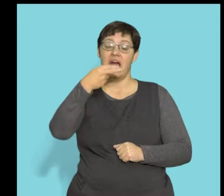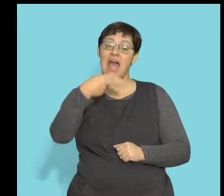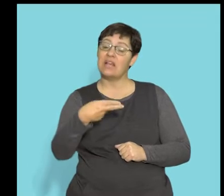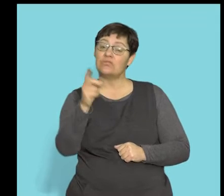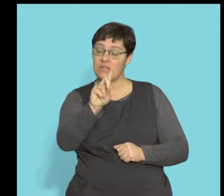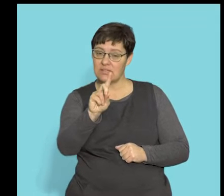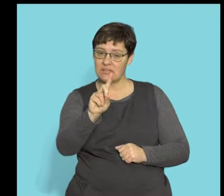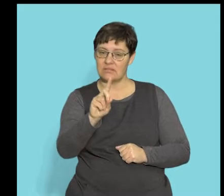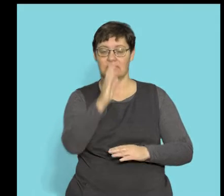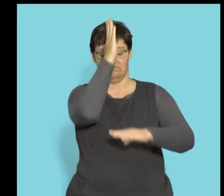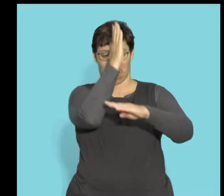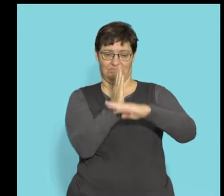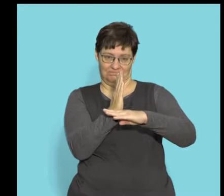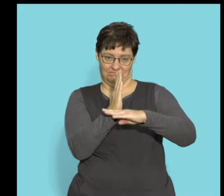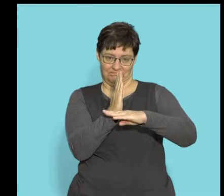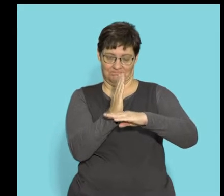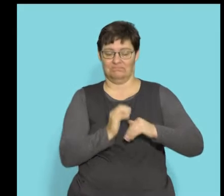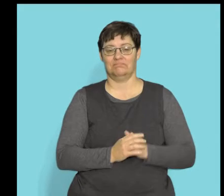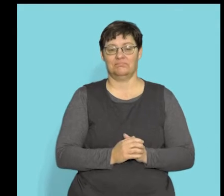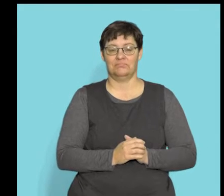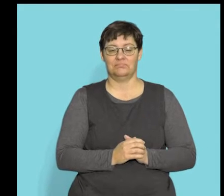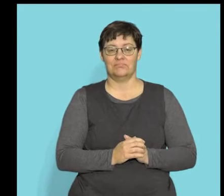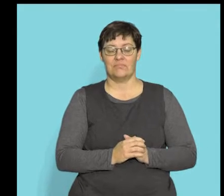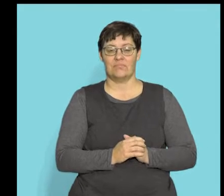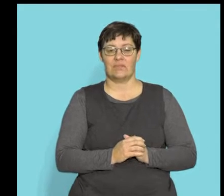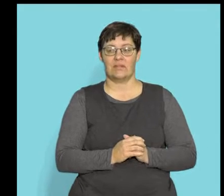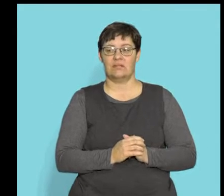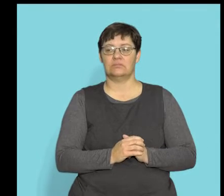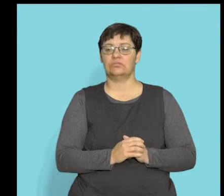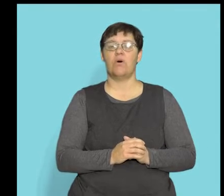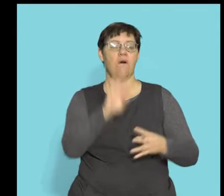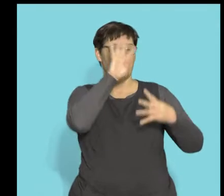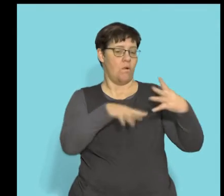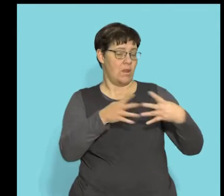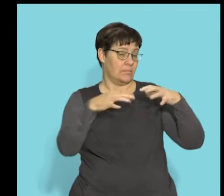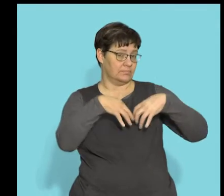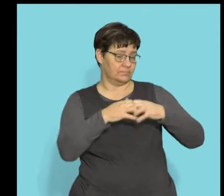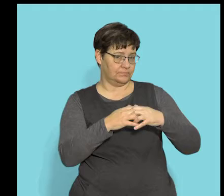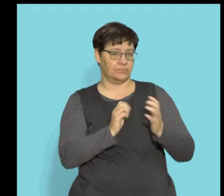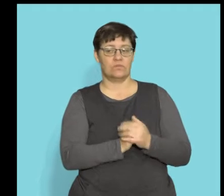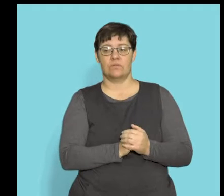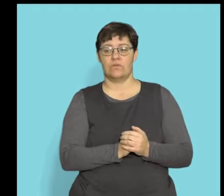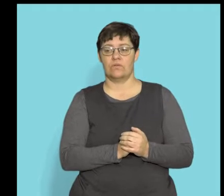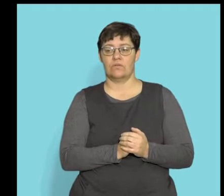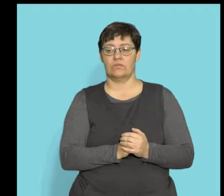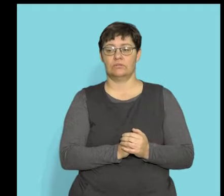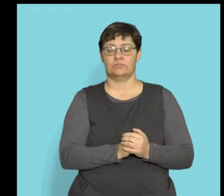my perpendicular height. So let's write it as a formula. So the volume